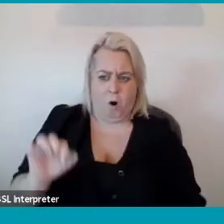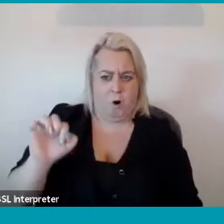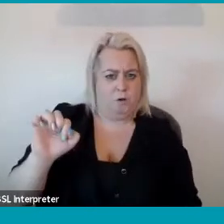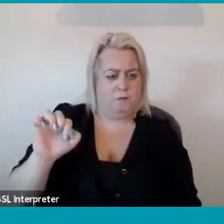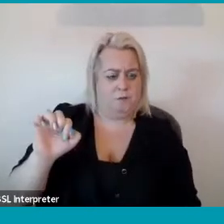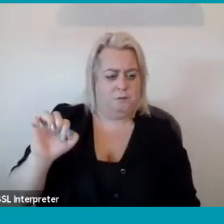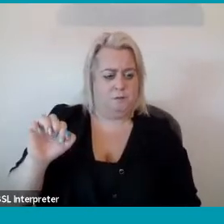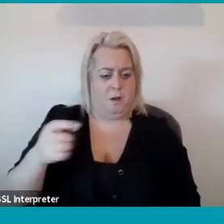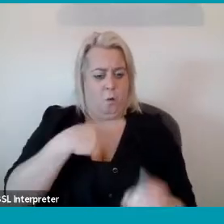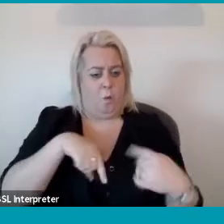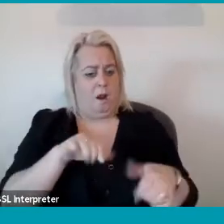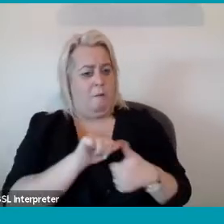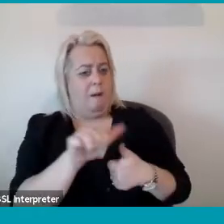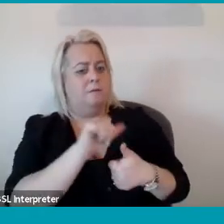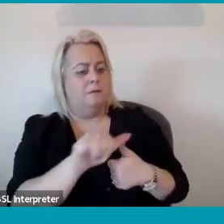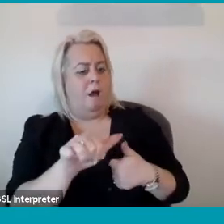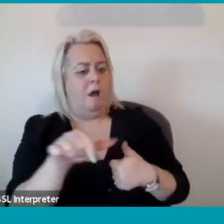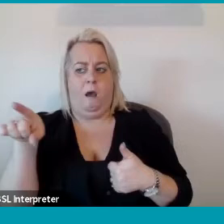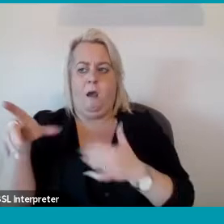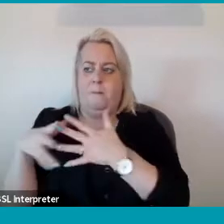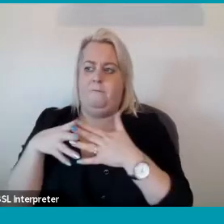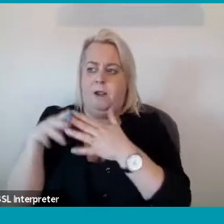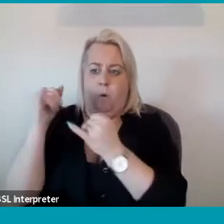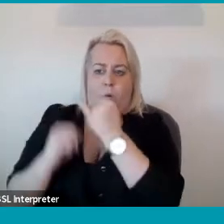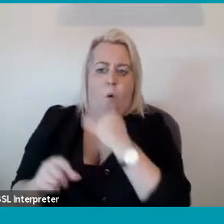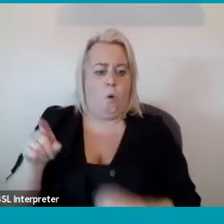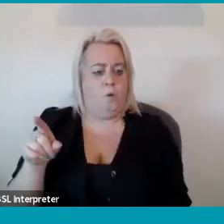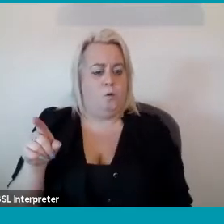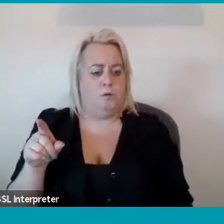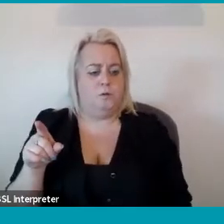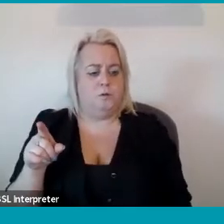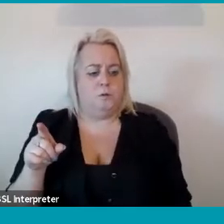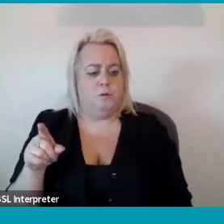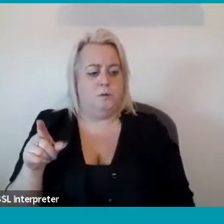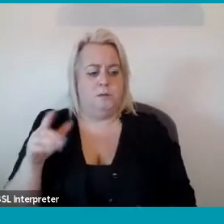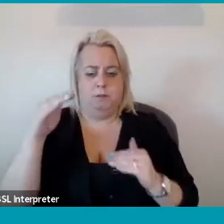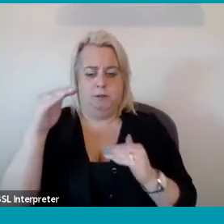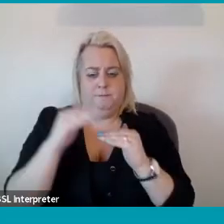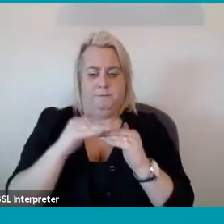better disability employment gaps in the world. So if you